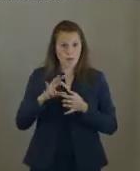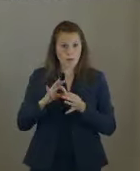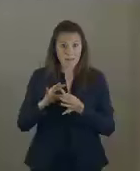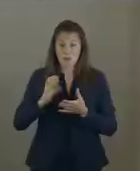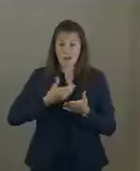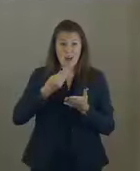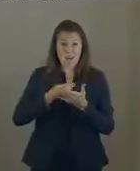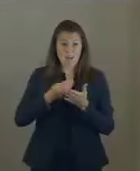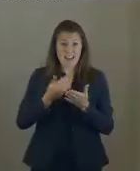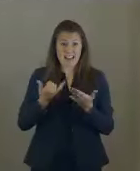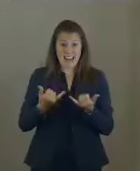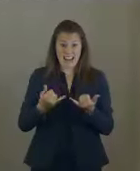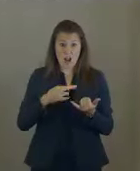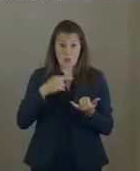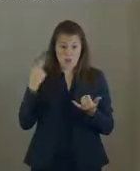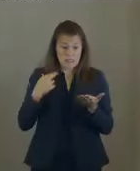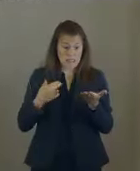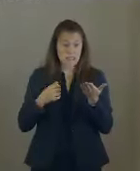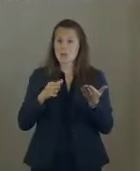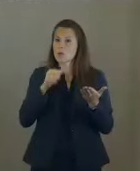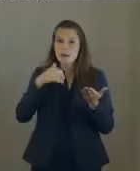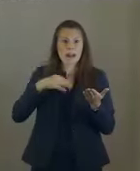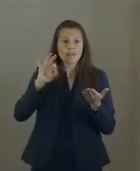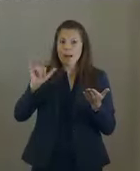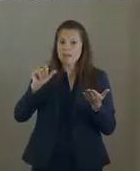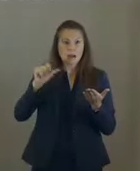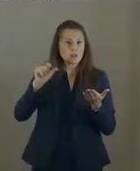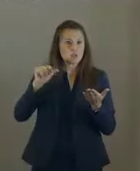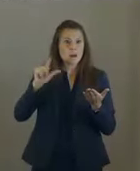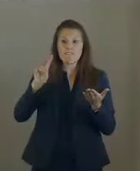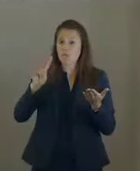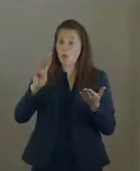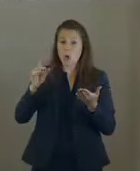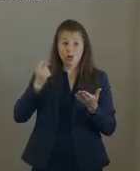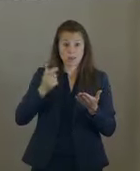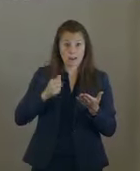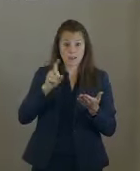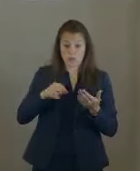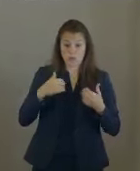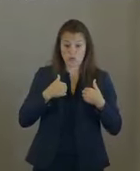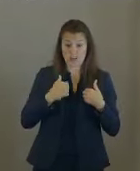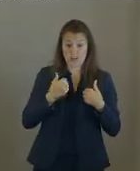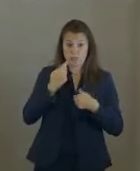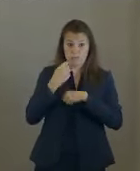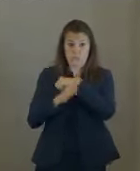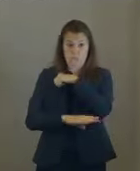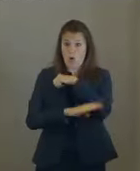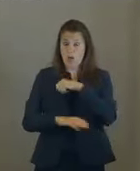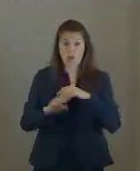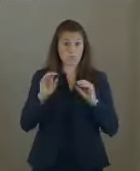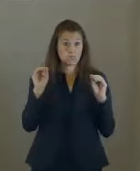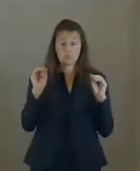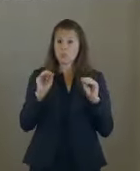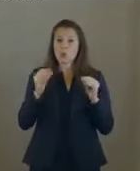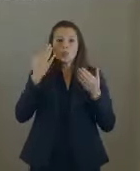being threatened. We haven't had FY24 grants, which were appropriated in the fall. We don't know